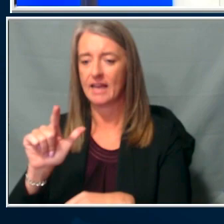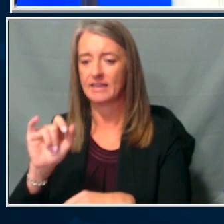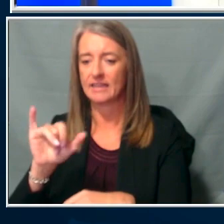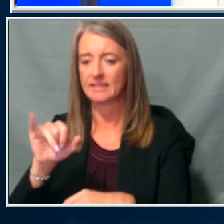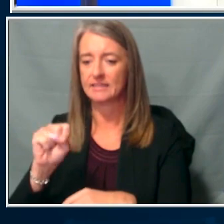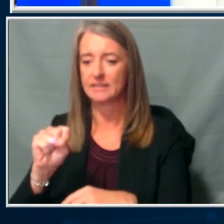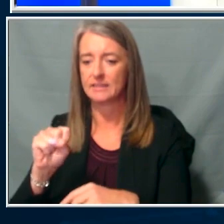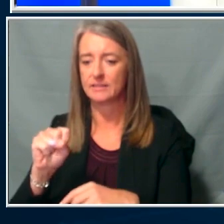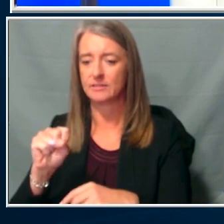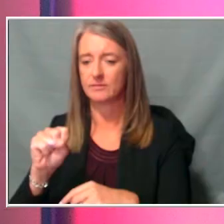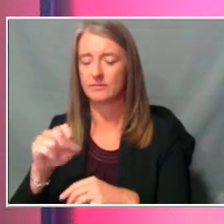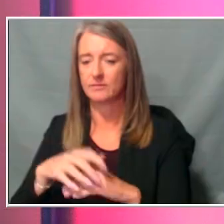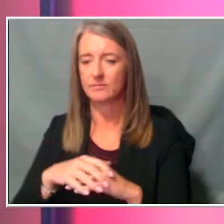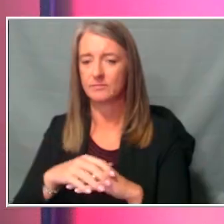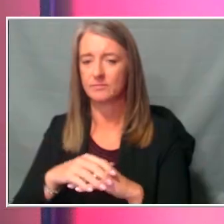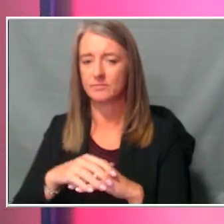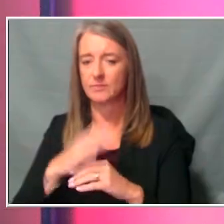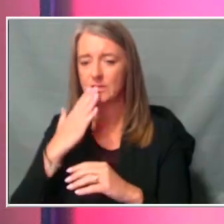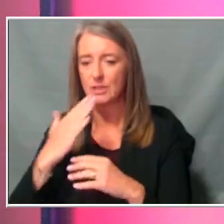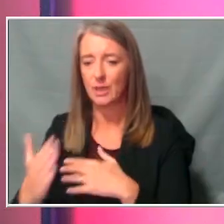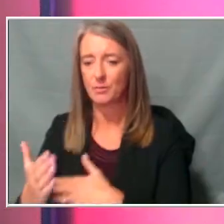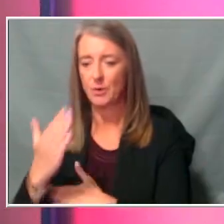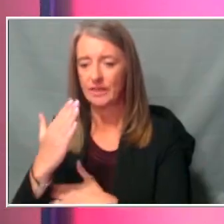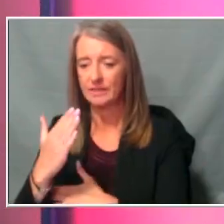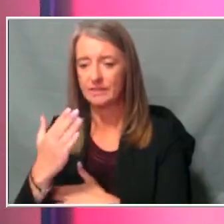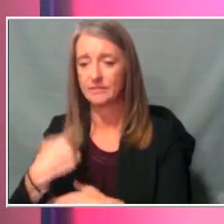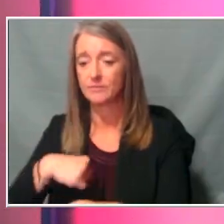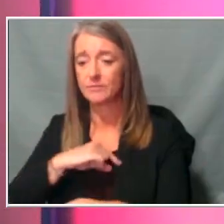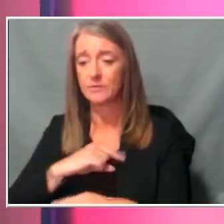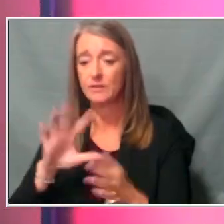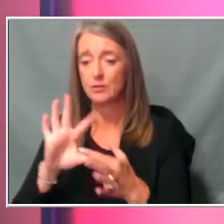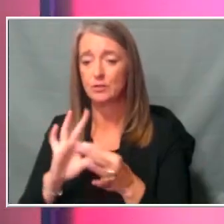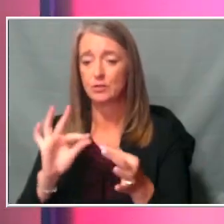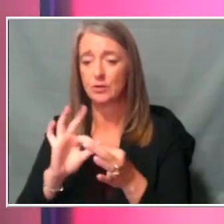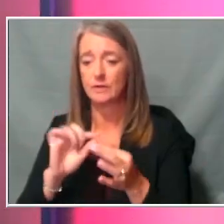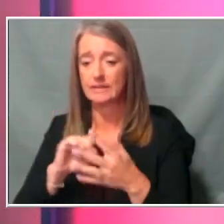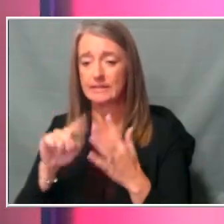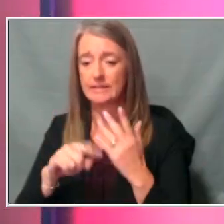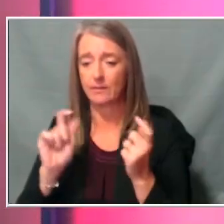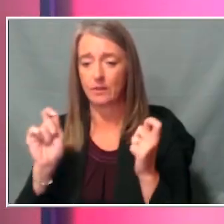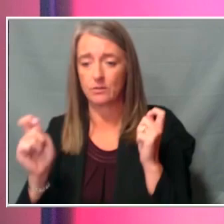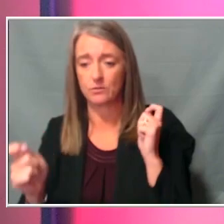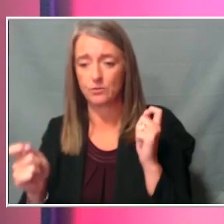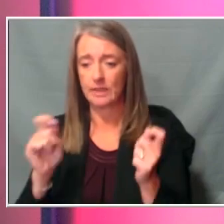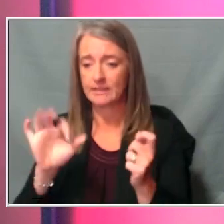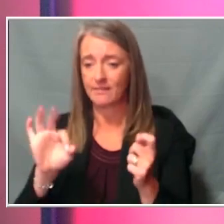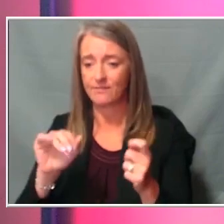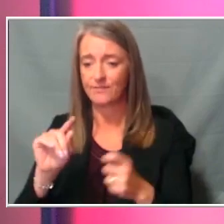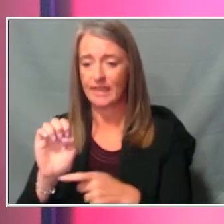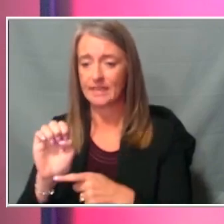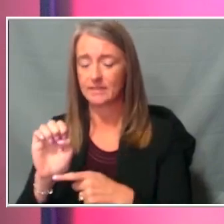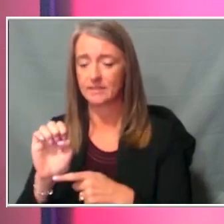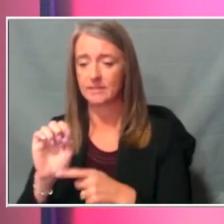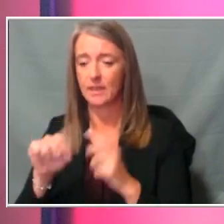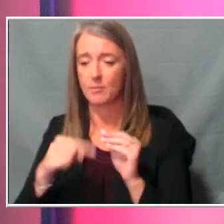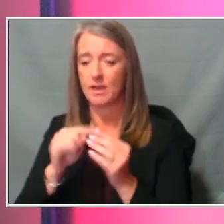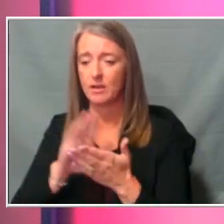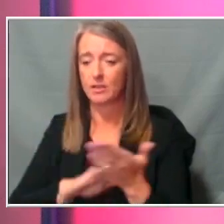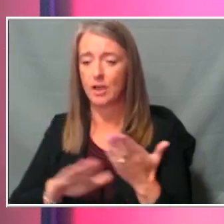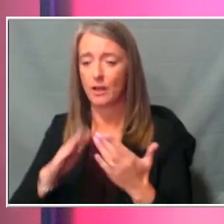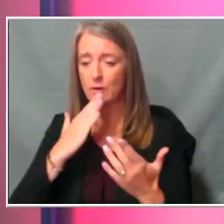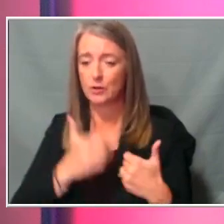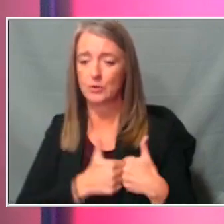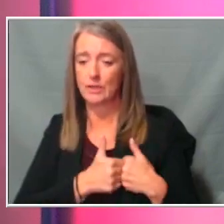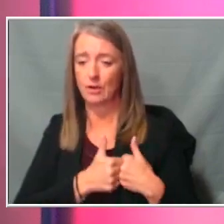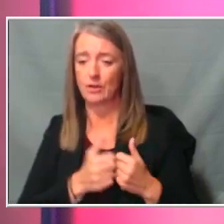preview. Good morning. Good morning, Jess. And this morning we have a story with several twists of fate in it. It's about college sweethearts who both